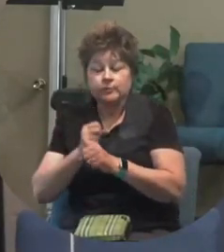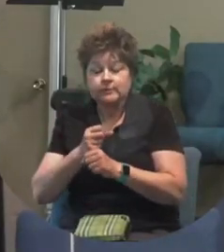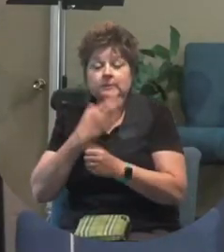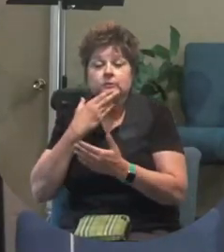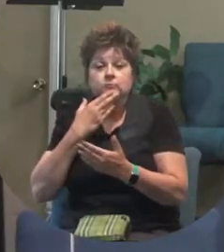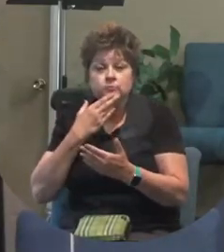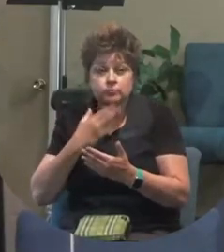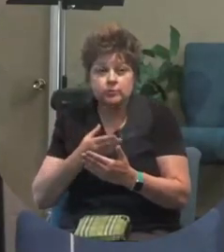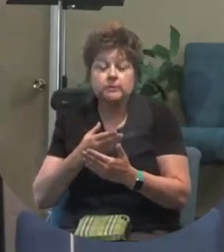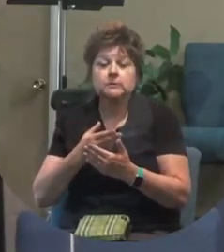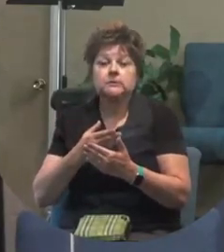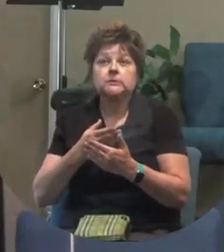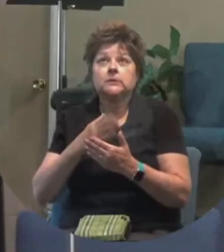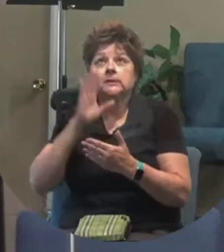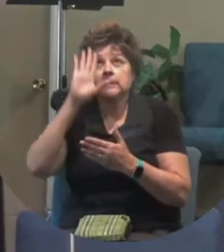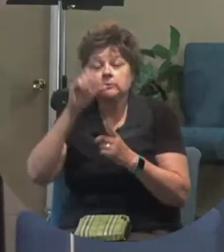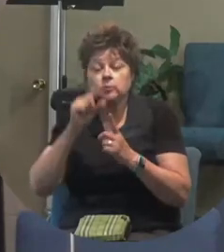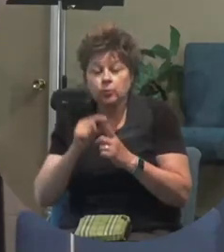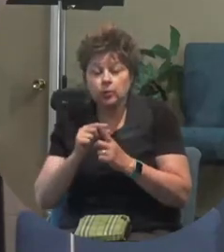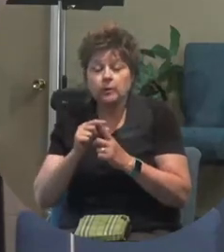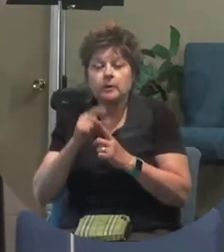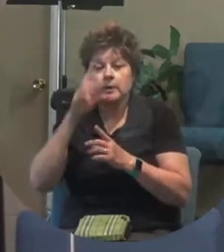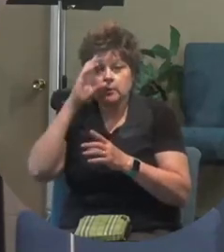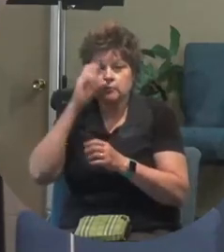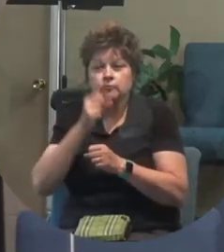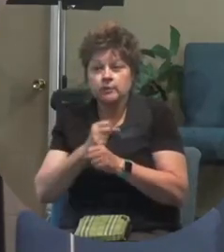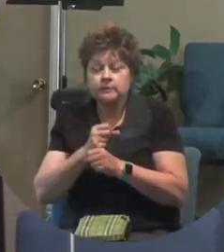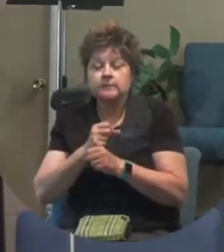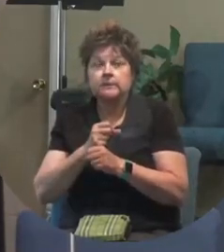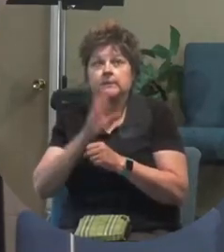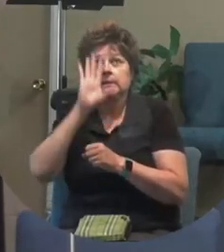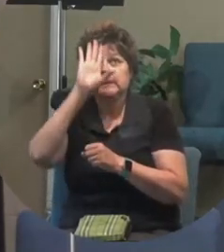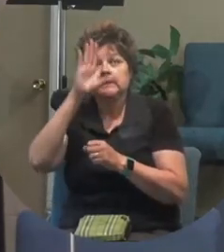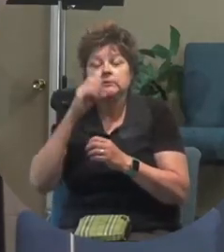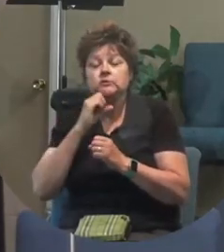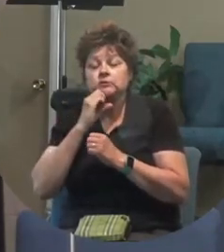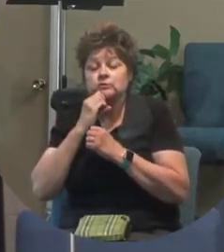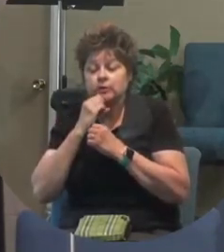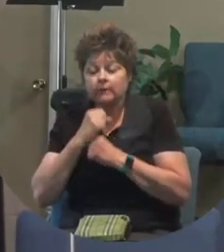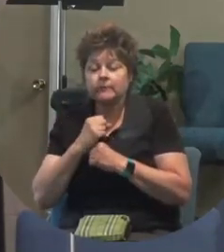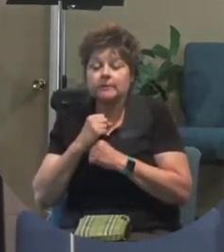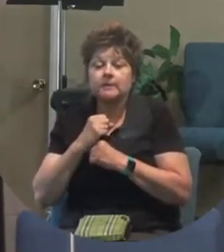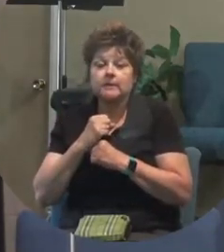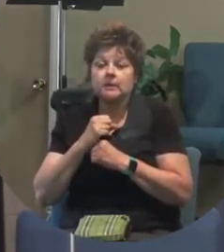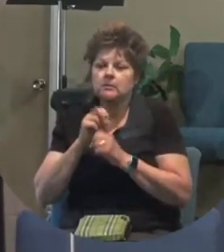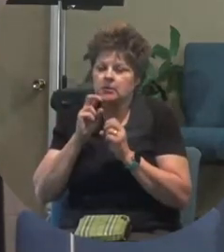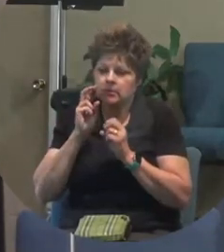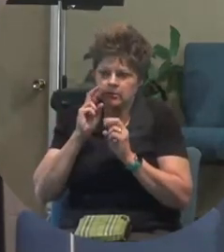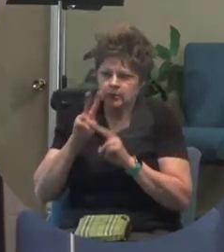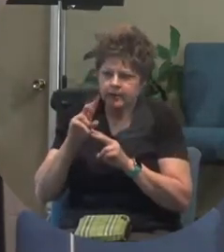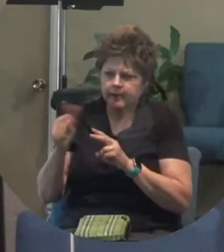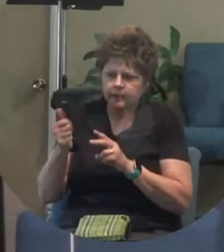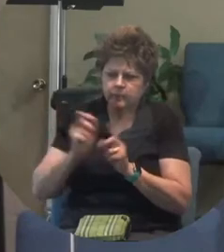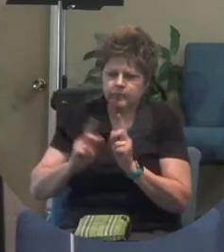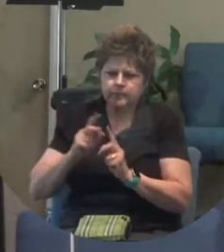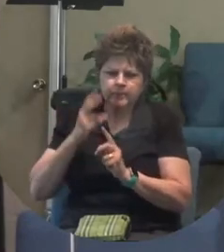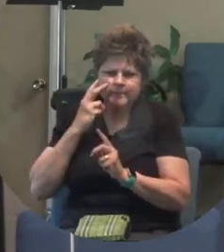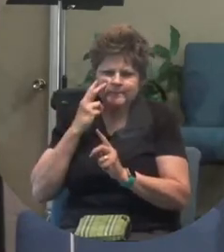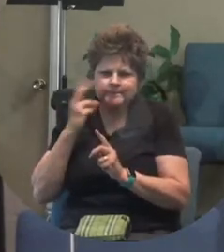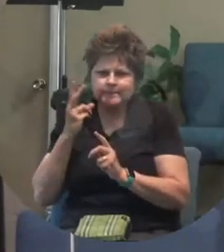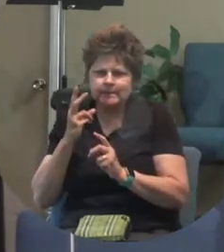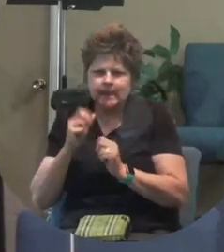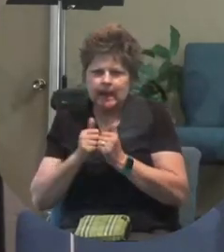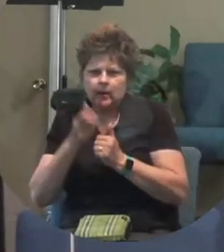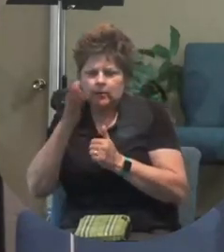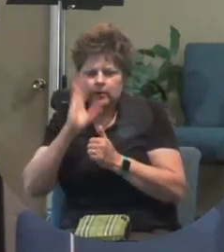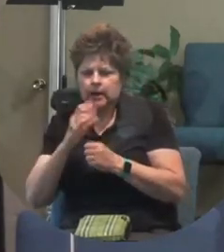trusting in his word, trusting in his sovereignty. Look at other people and see how God has worked in their